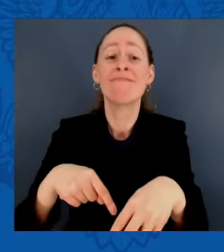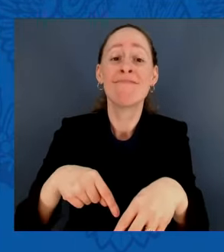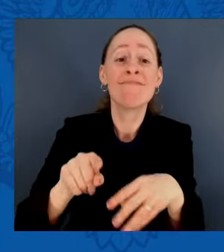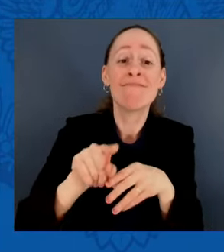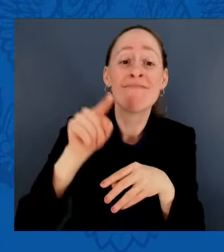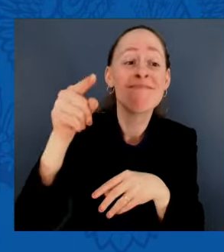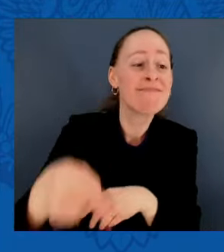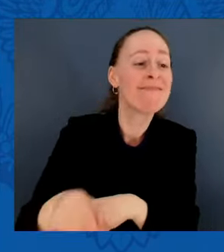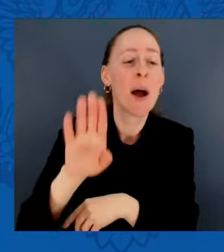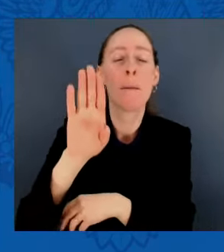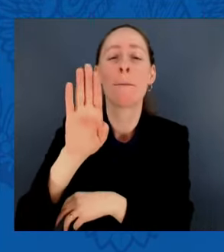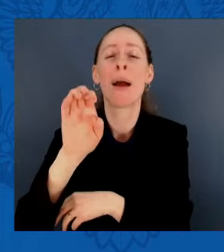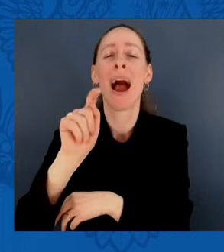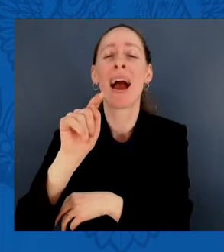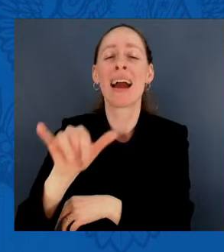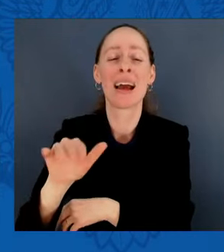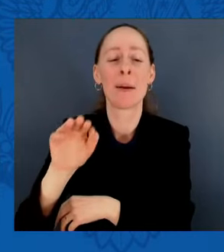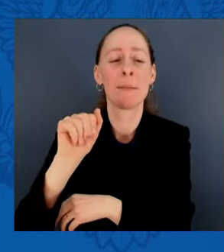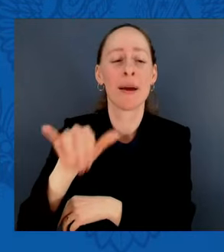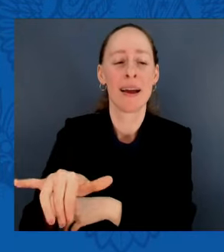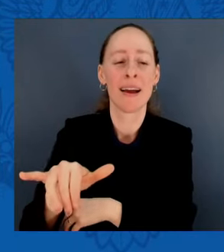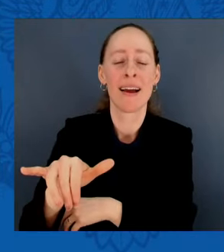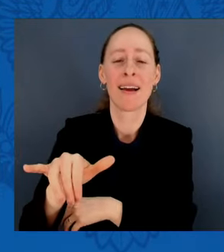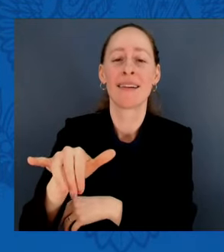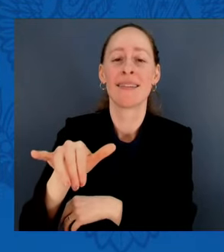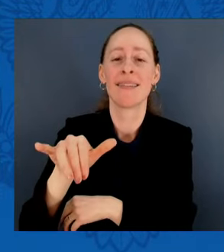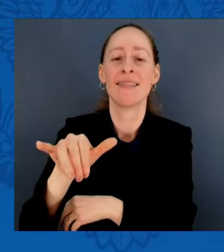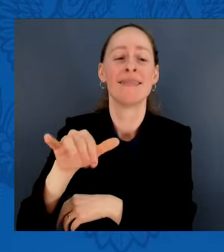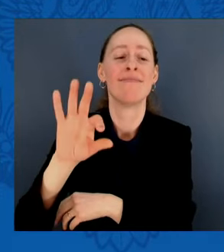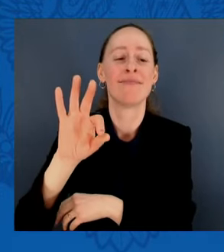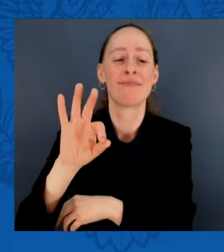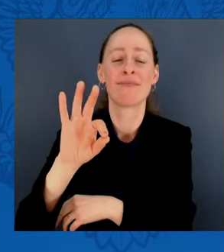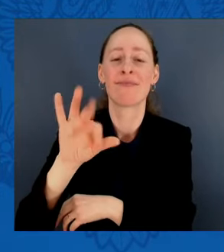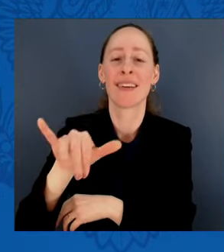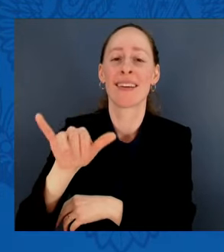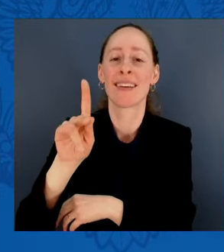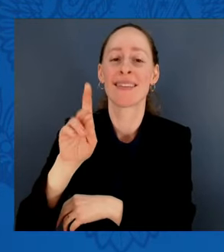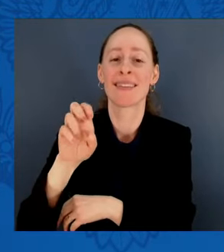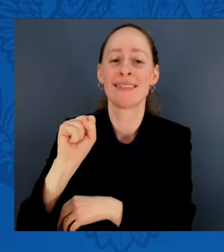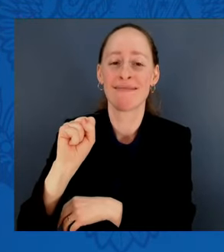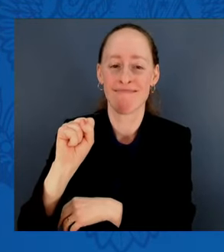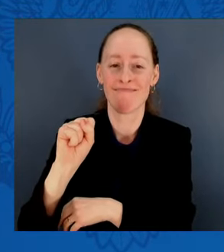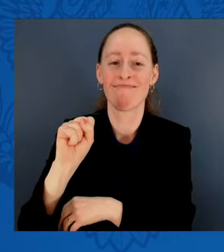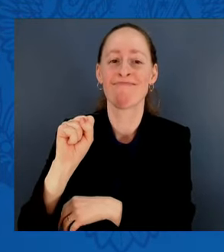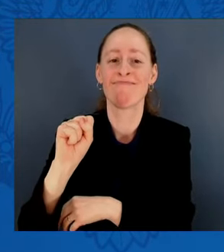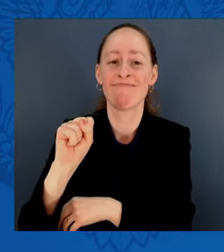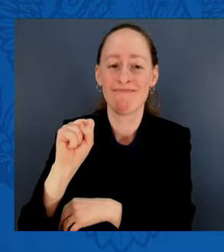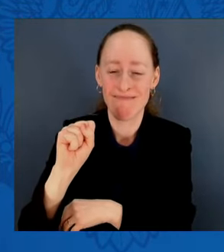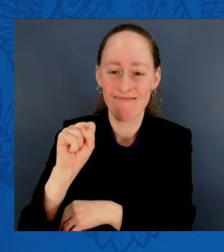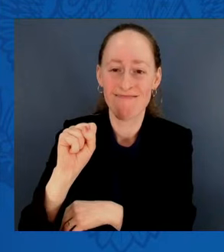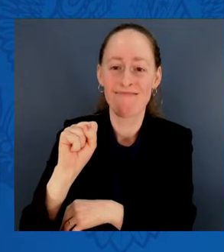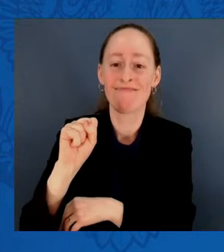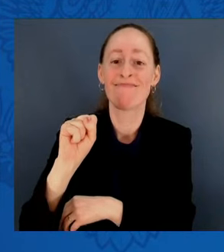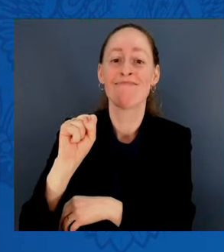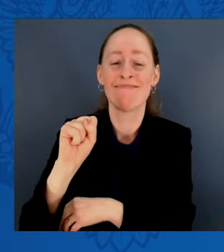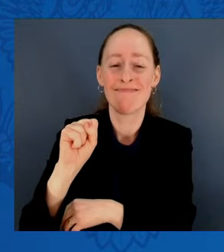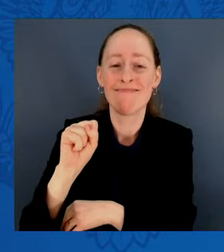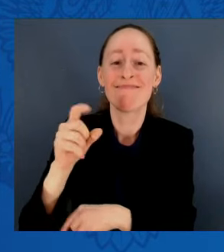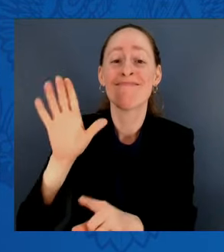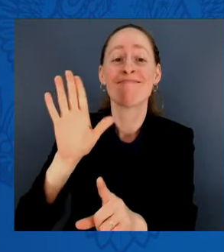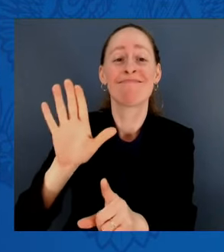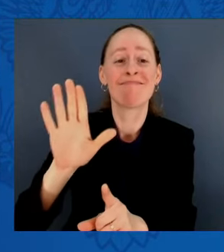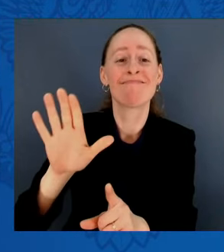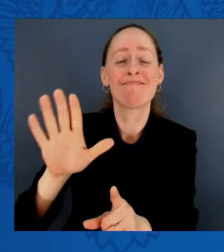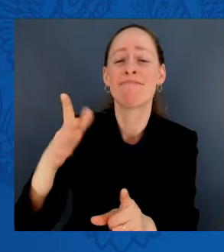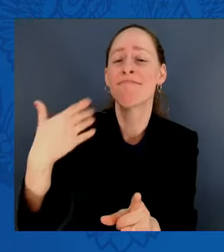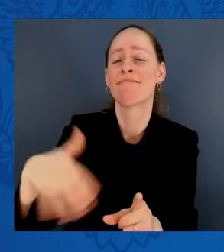the Voice of Selma. The daughter of gospel singers and preachers, she sang songs of prayer and protest on that bloody